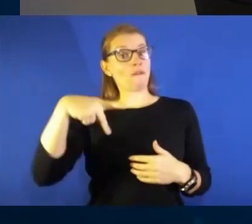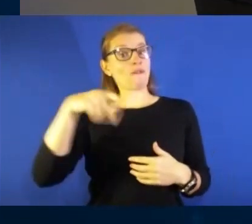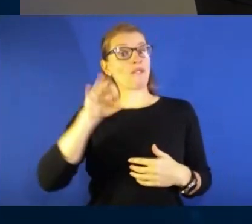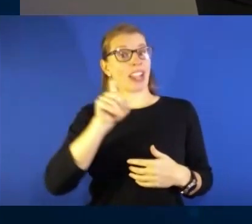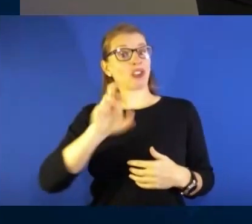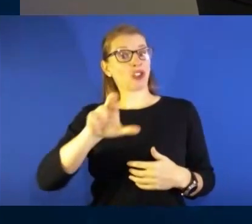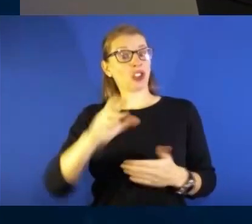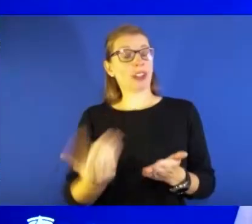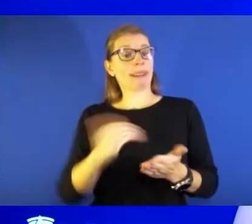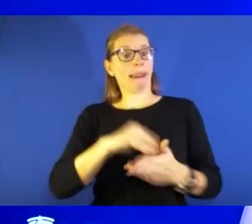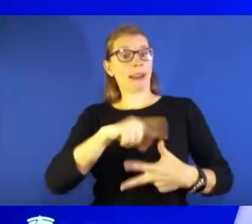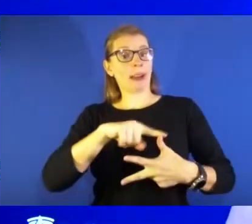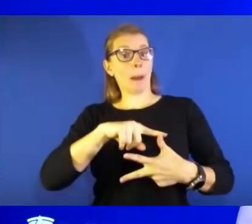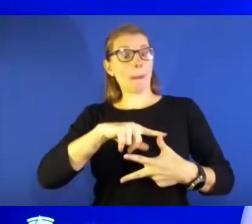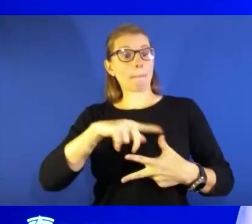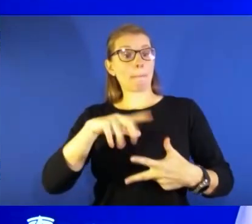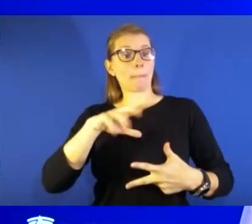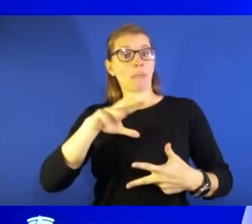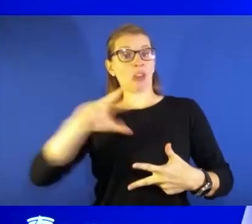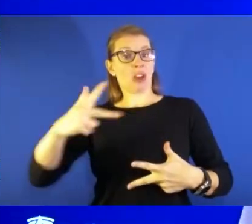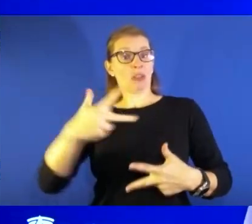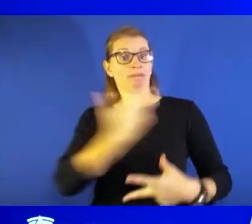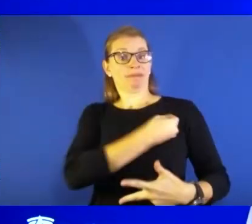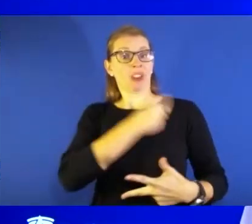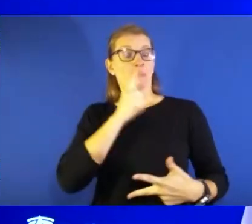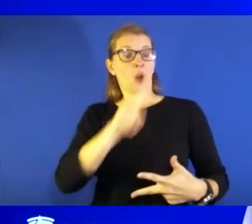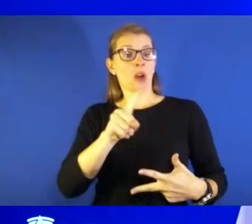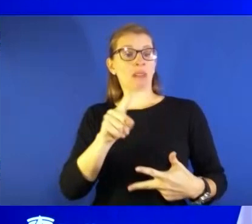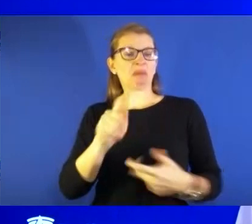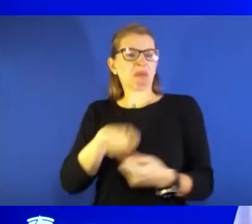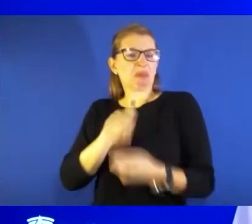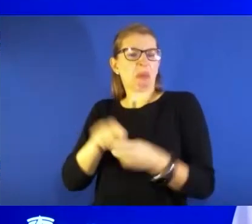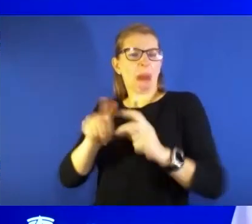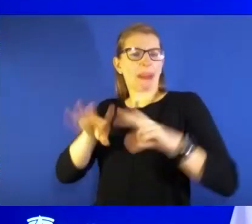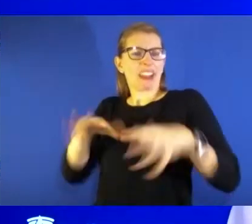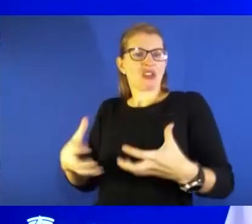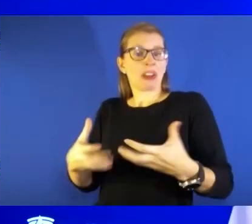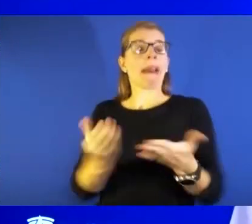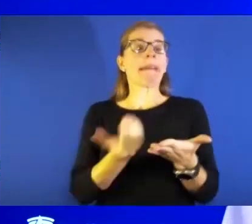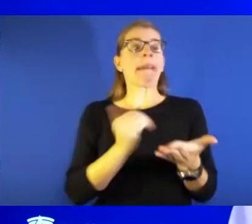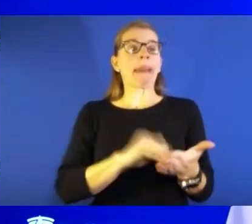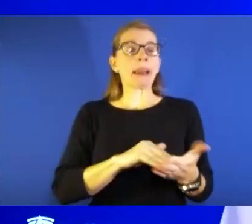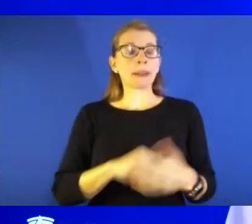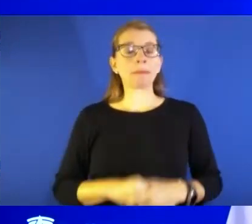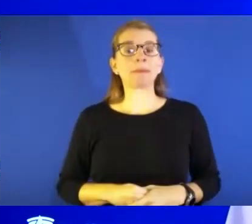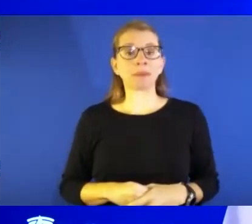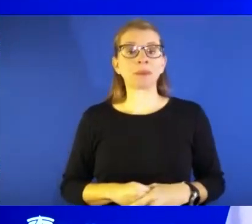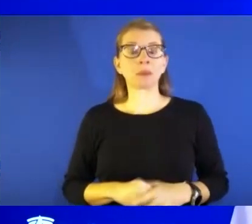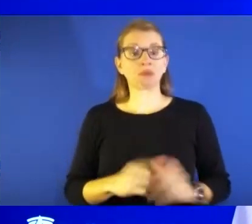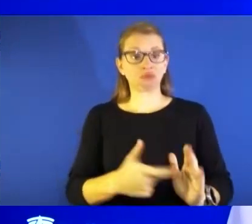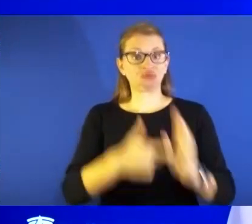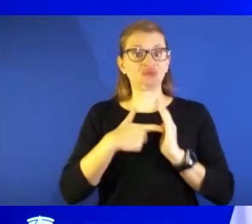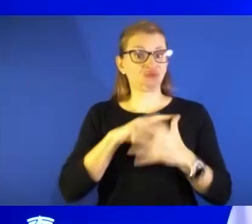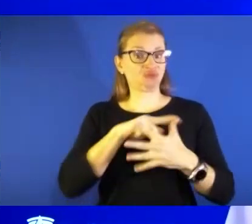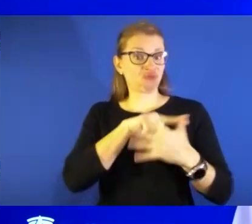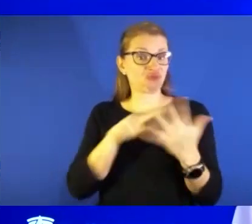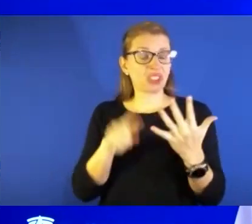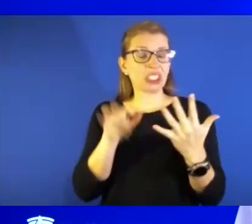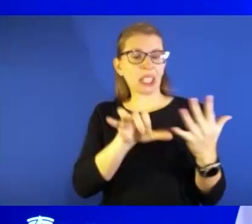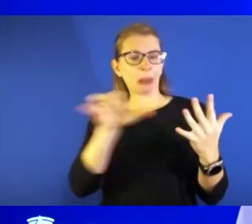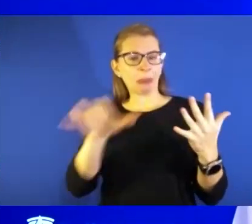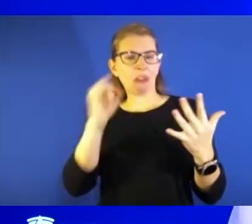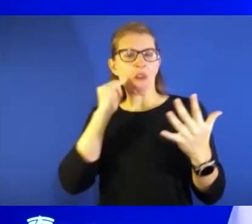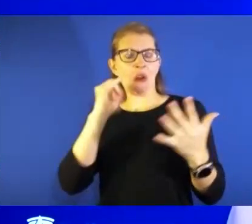has been boosters available for certain populations. Again, a lot of the criteria are similar for all of these